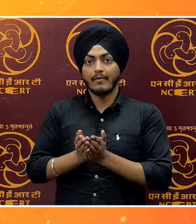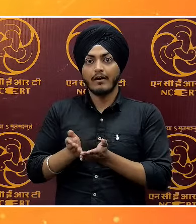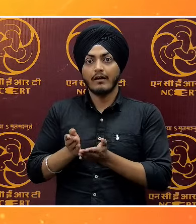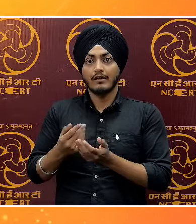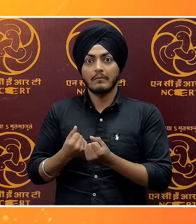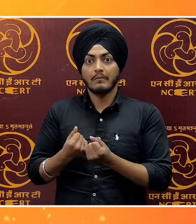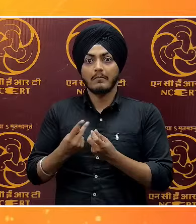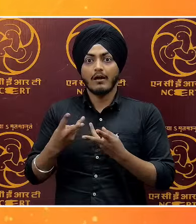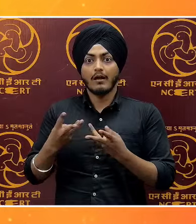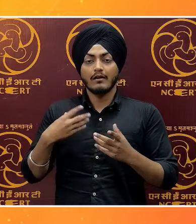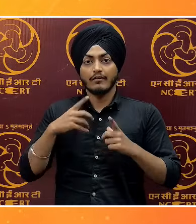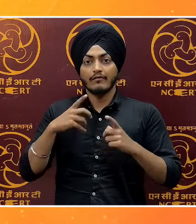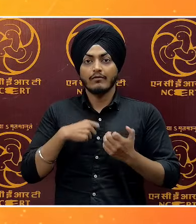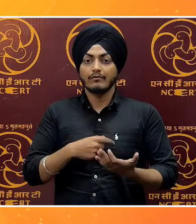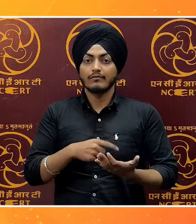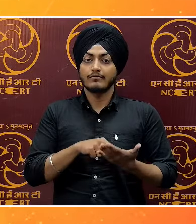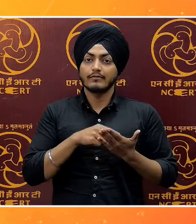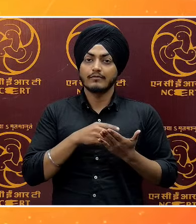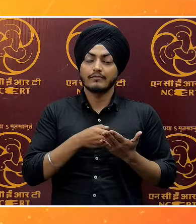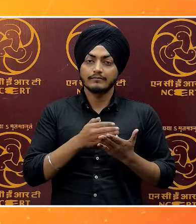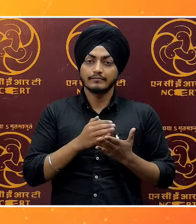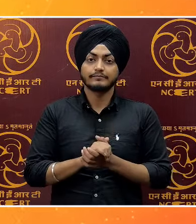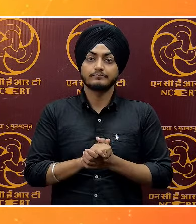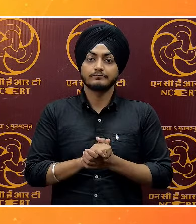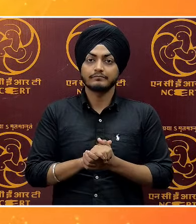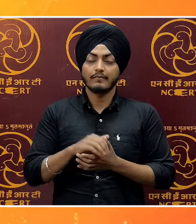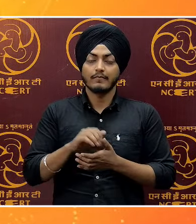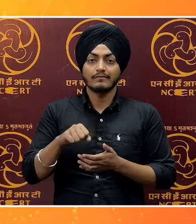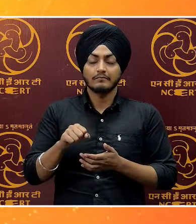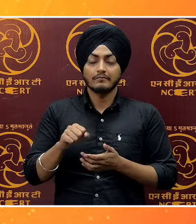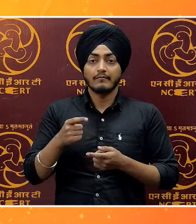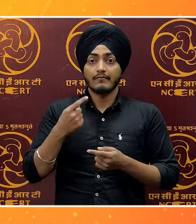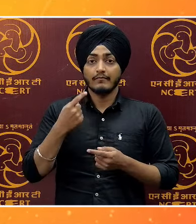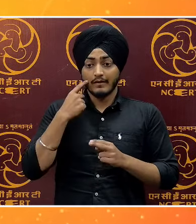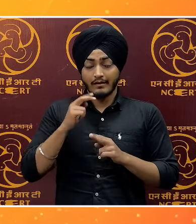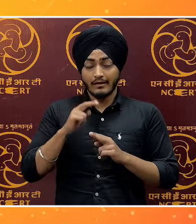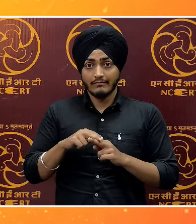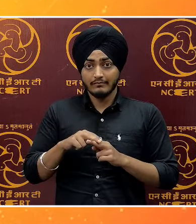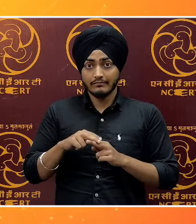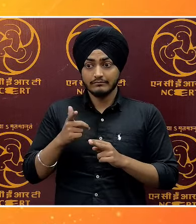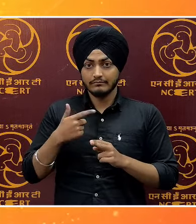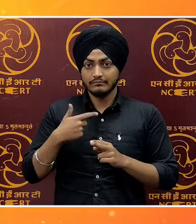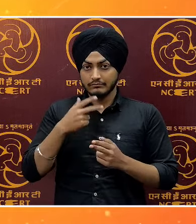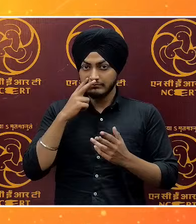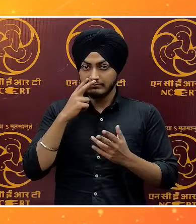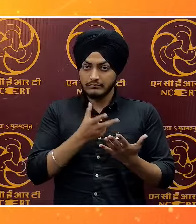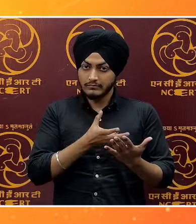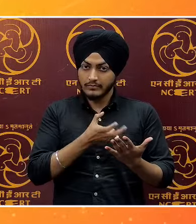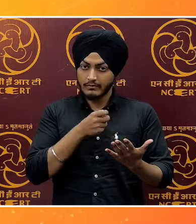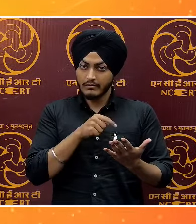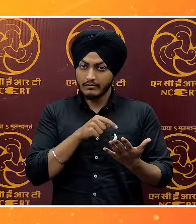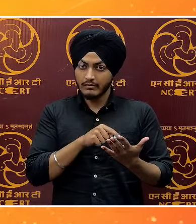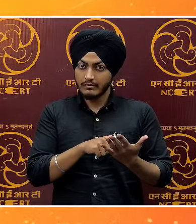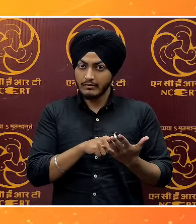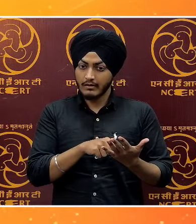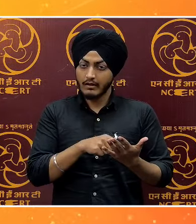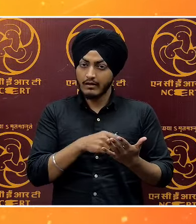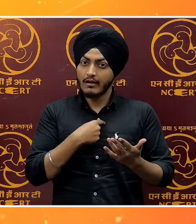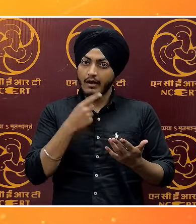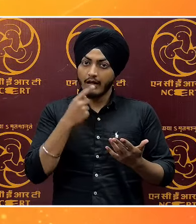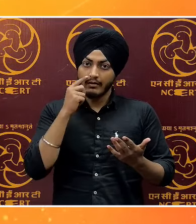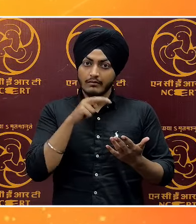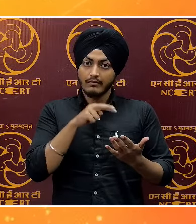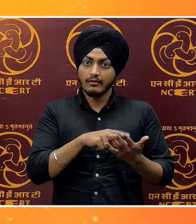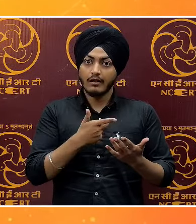of things in this picture actually. Yeah, definitely. And if you are observing it minutely, you can witness